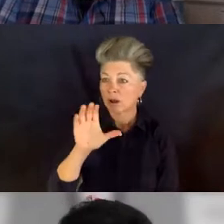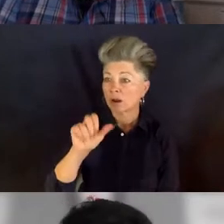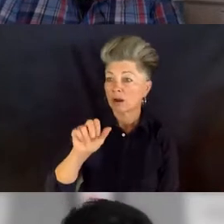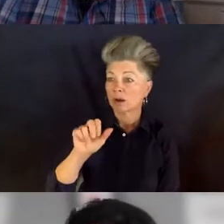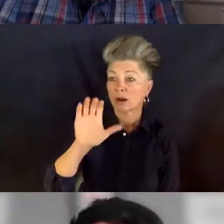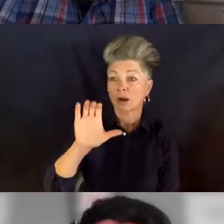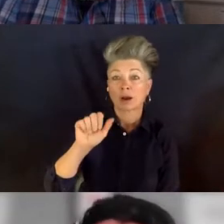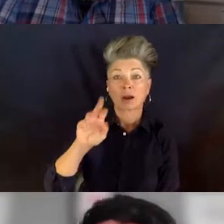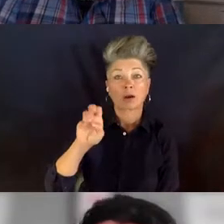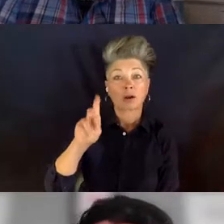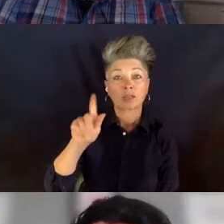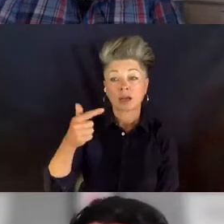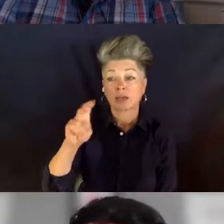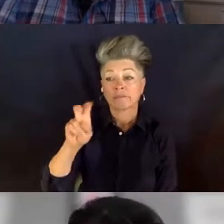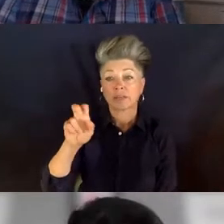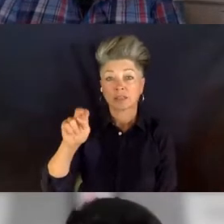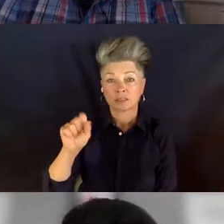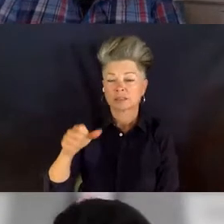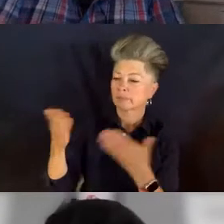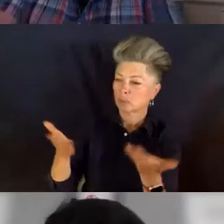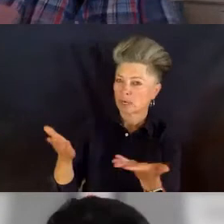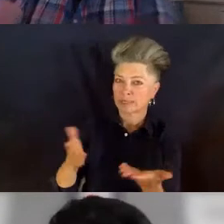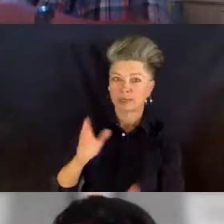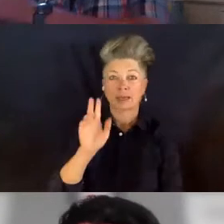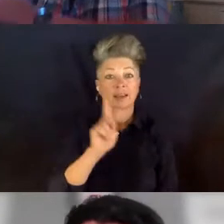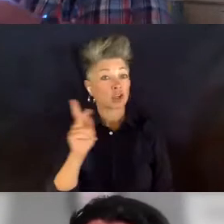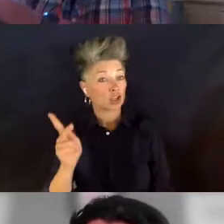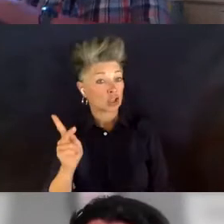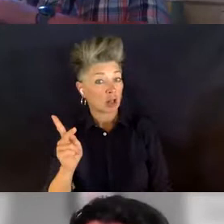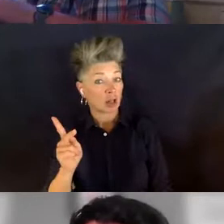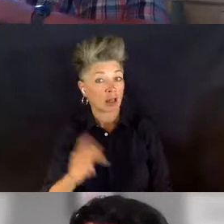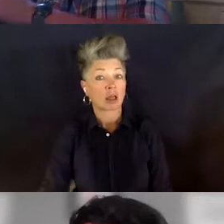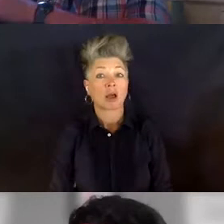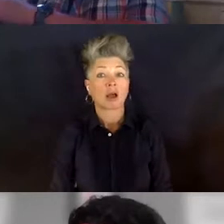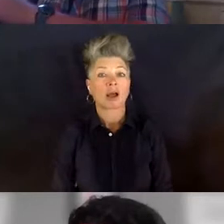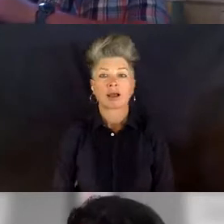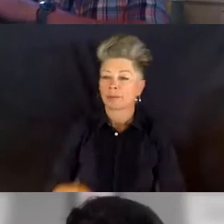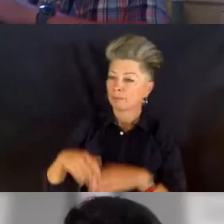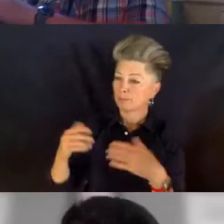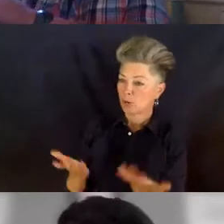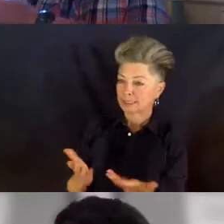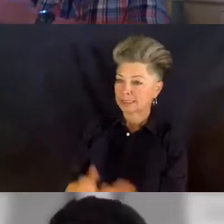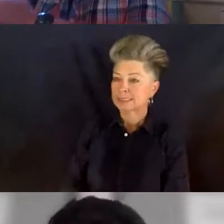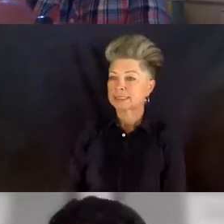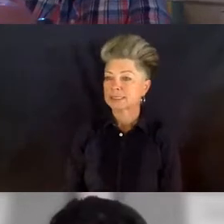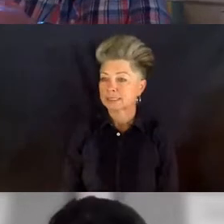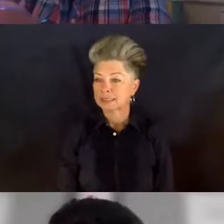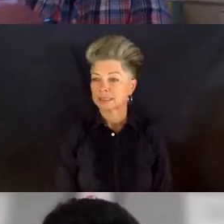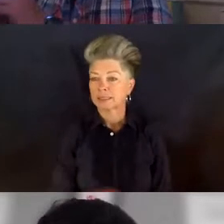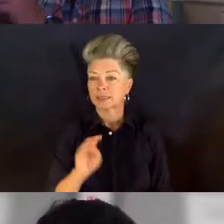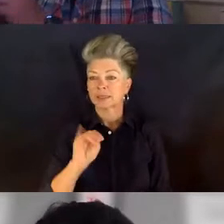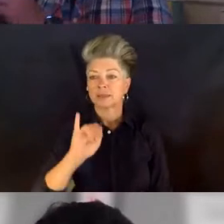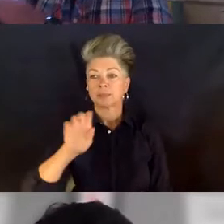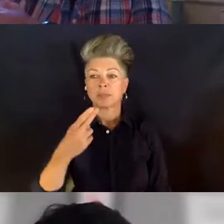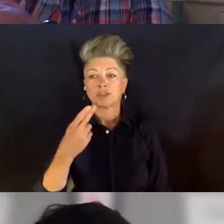Gibbons. Present. Kevin Kushel. Present. Mitch